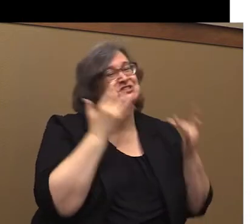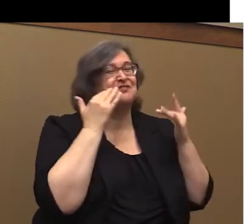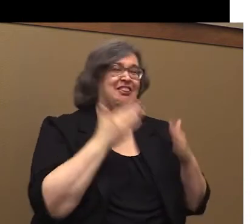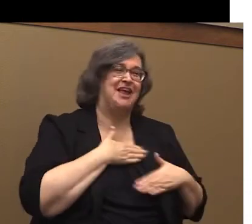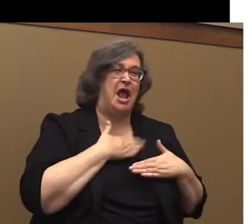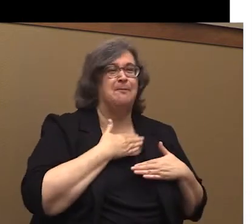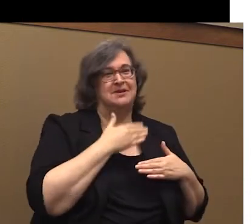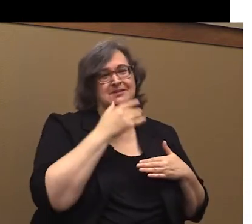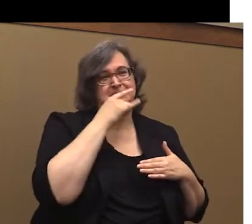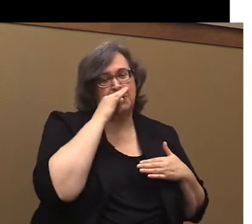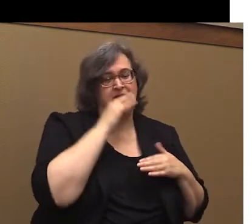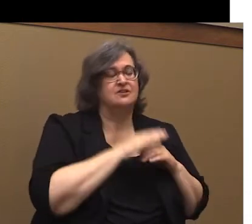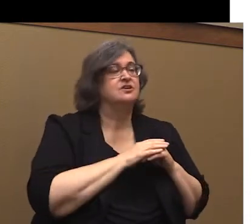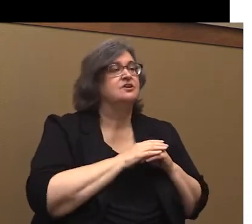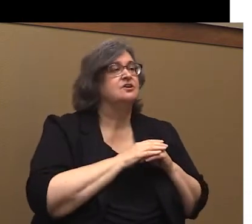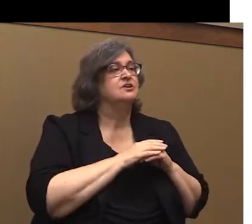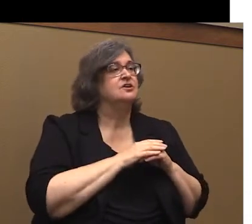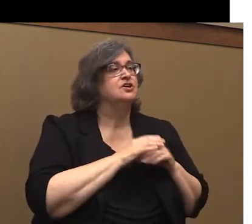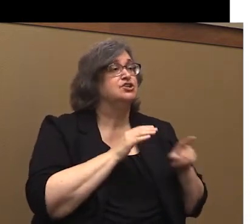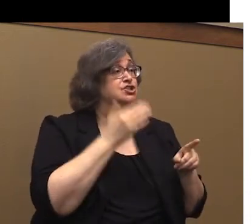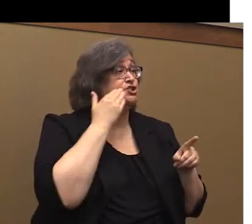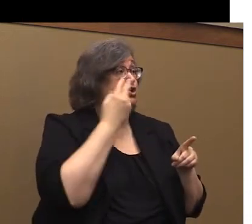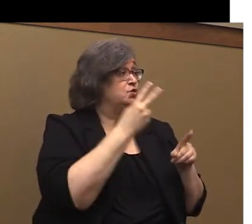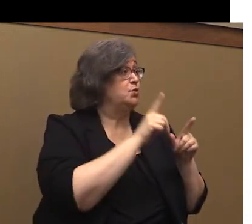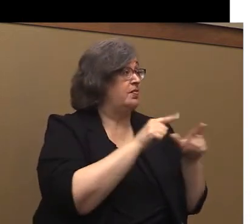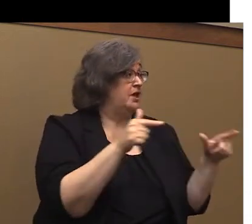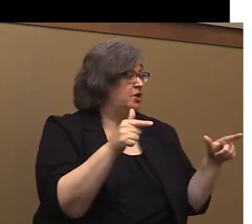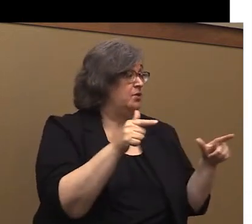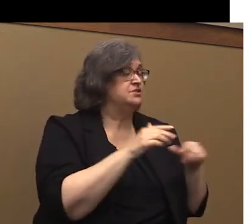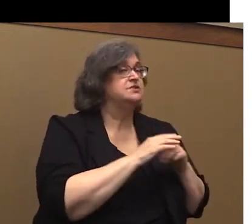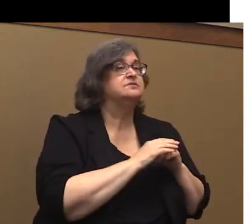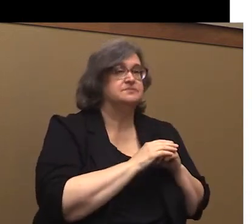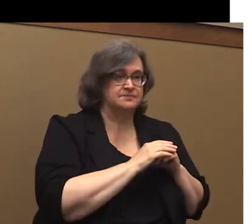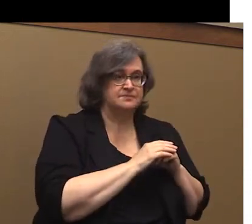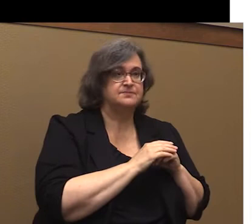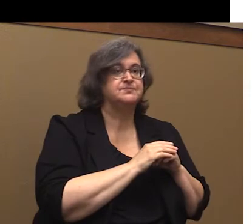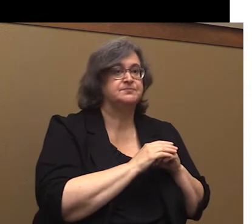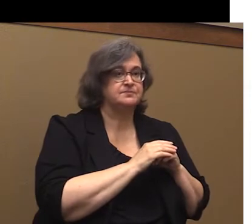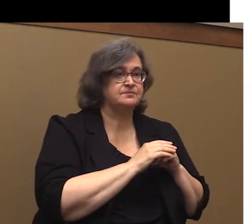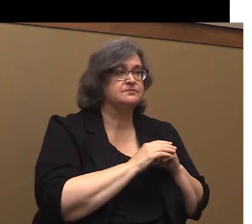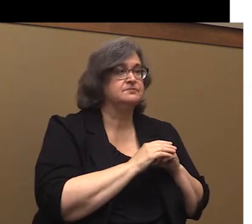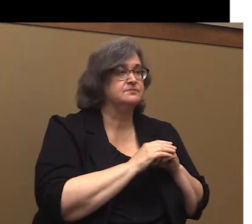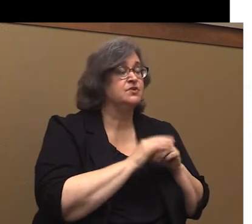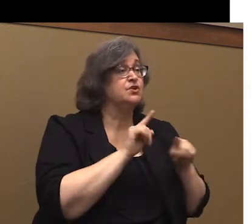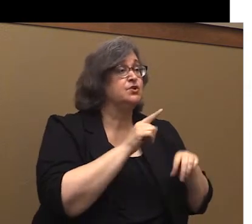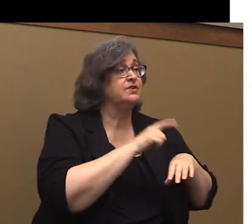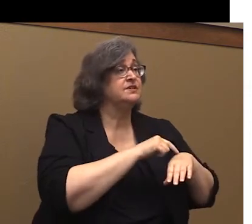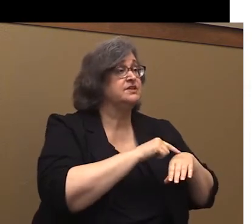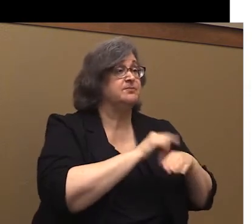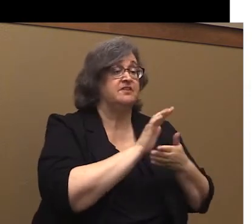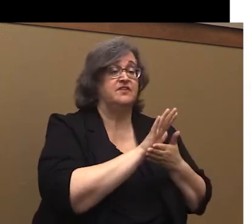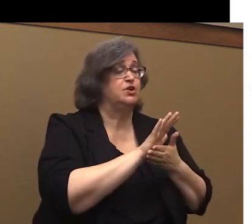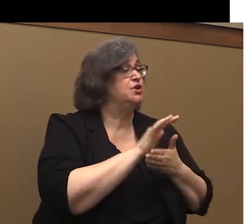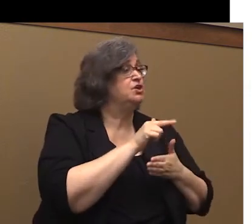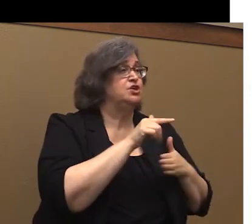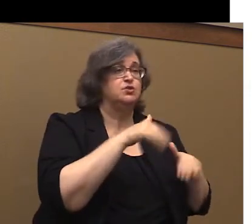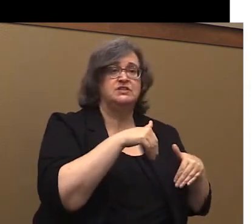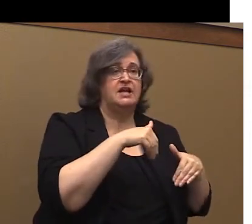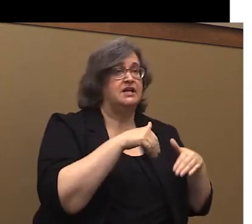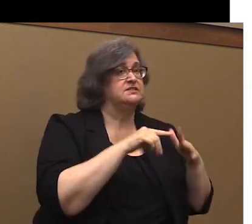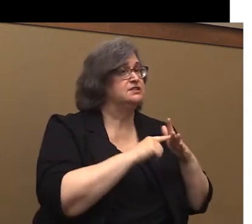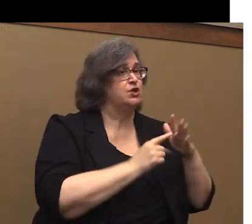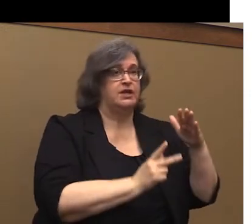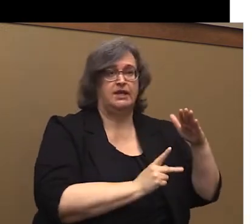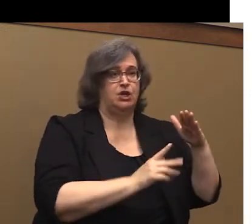friendly, happy child, and she knows 2 languages. At the time of the video, she was not yet